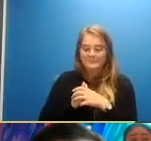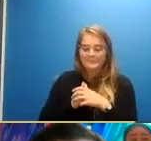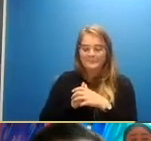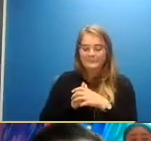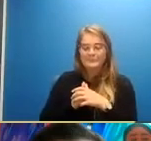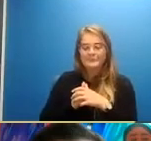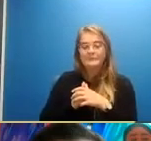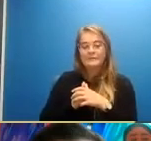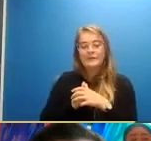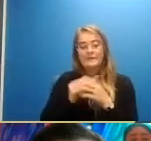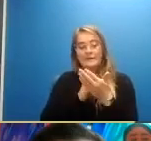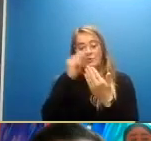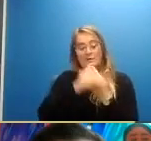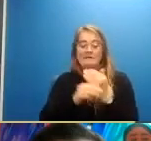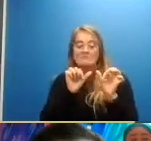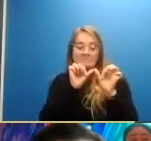forward in our